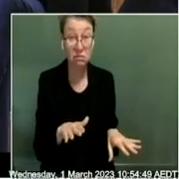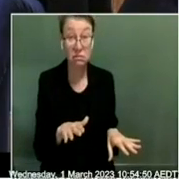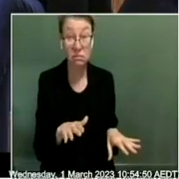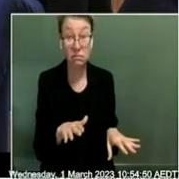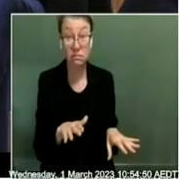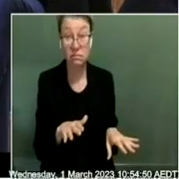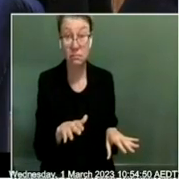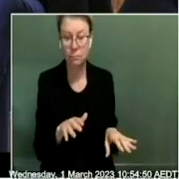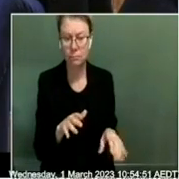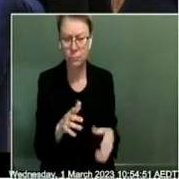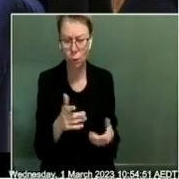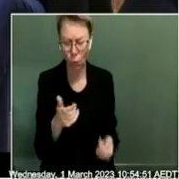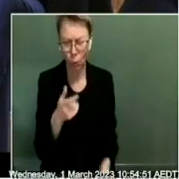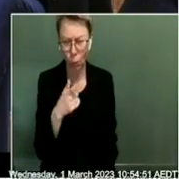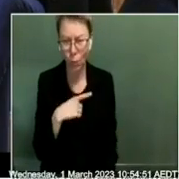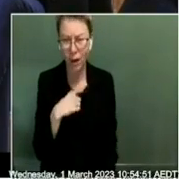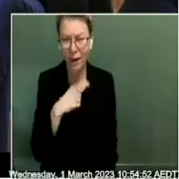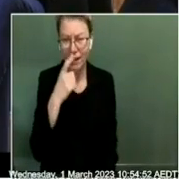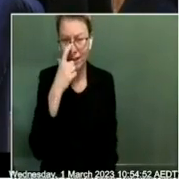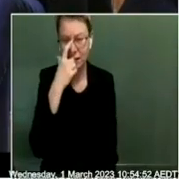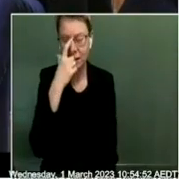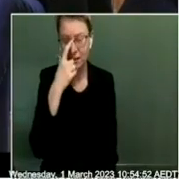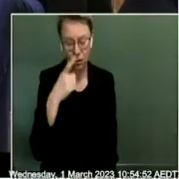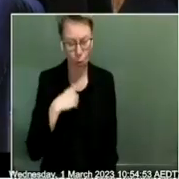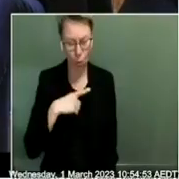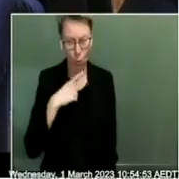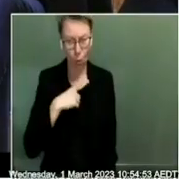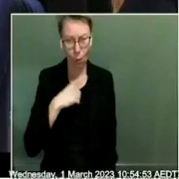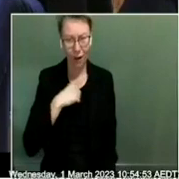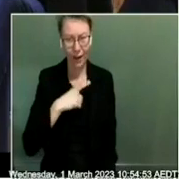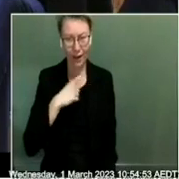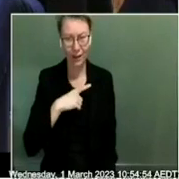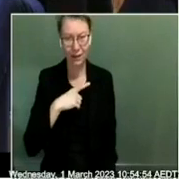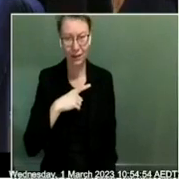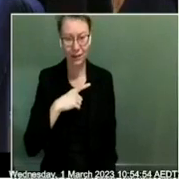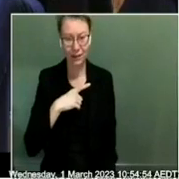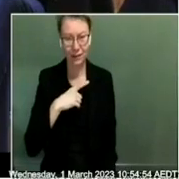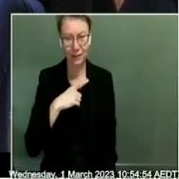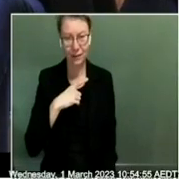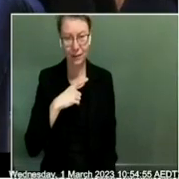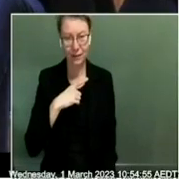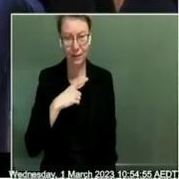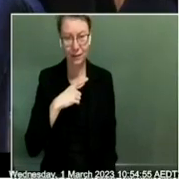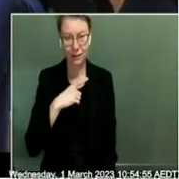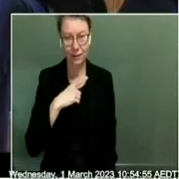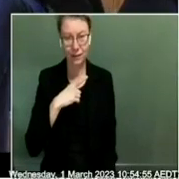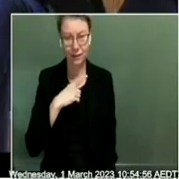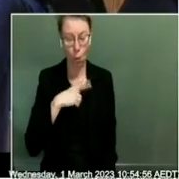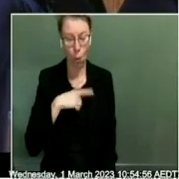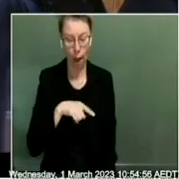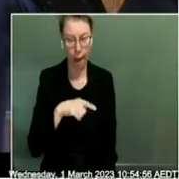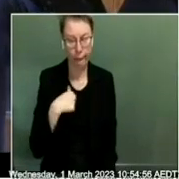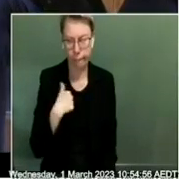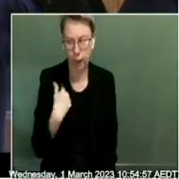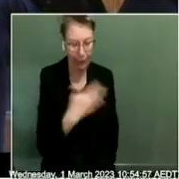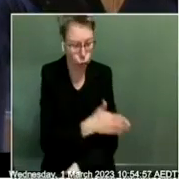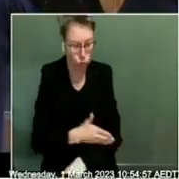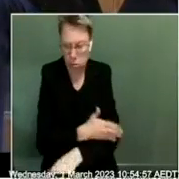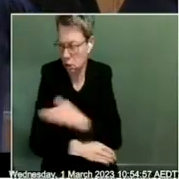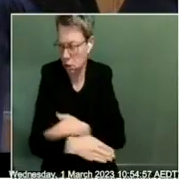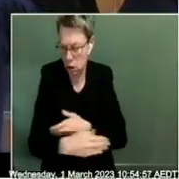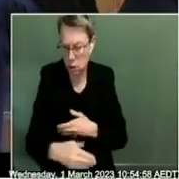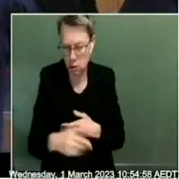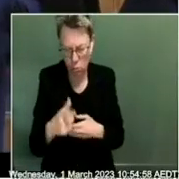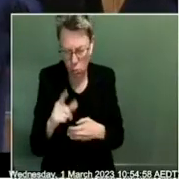why was that done to him? Why was he that suspicious? Because what are you trying to hide? What are you trying to cover up there? And that's